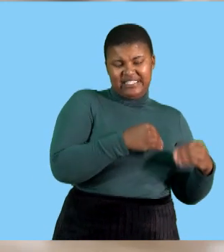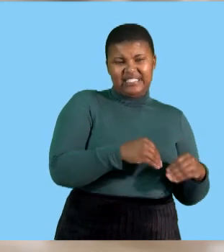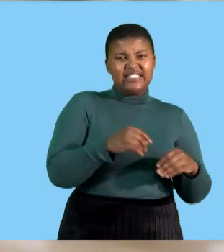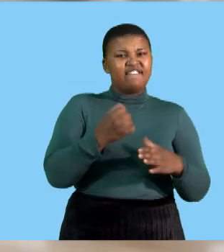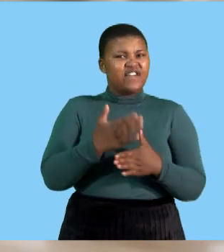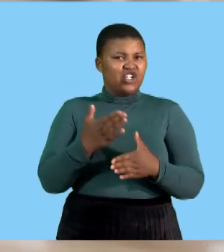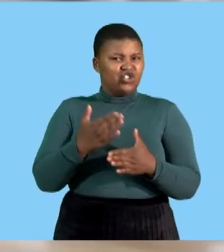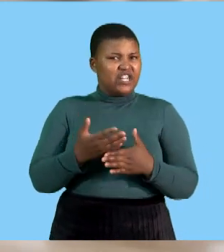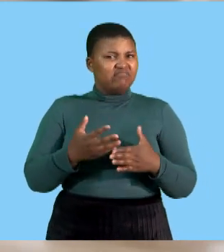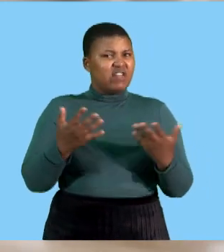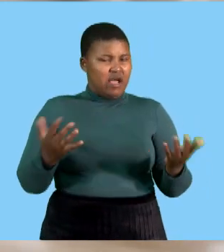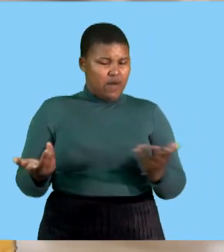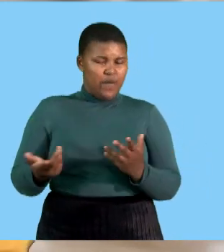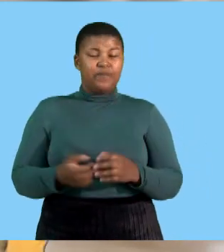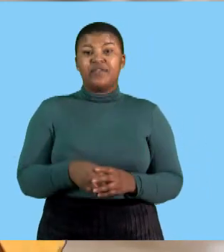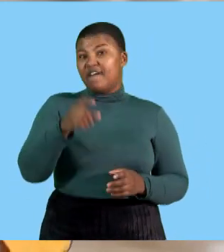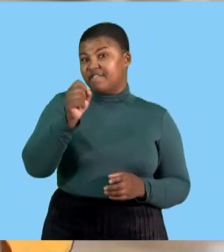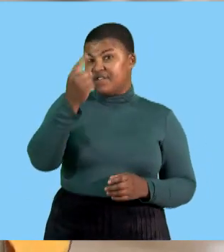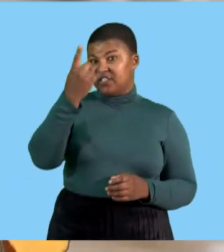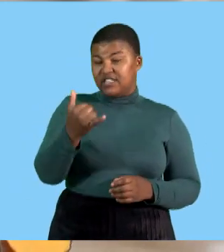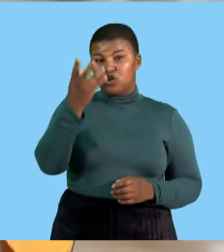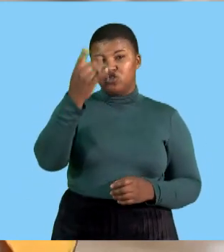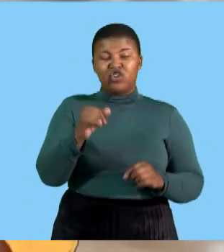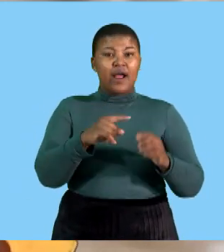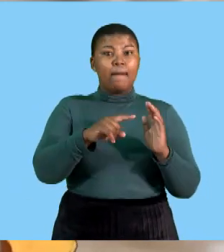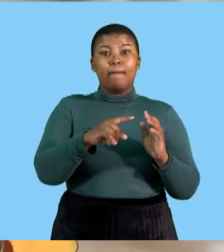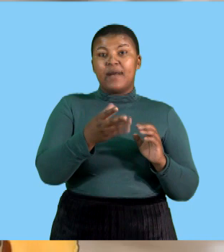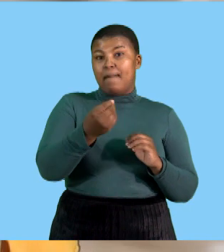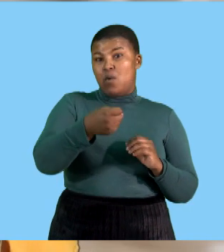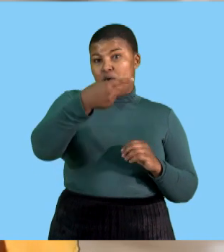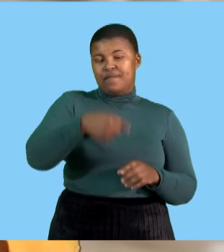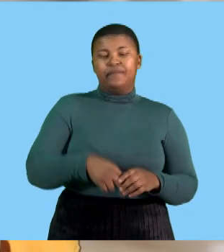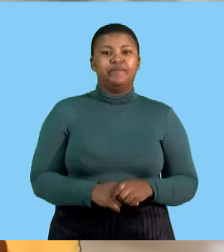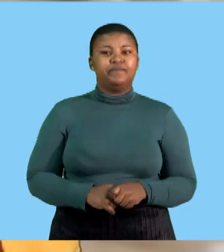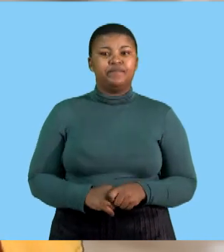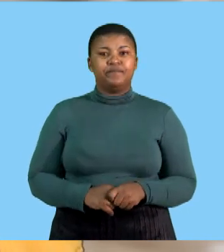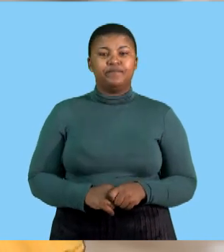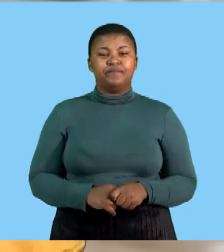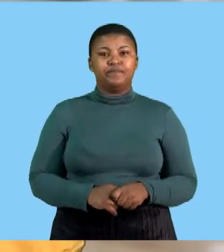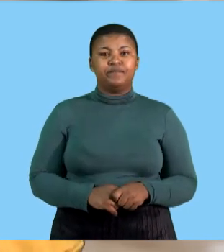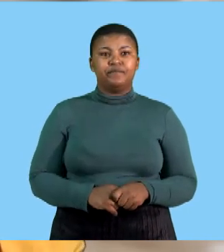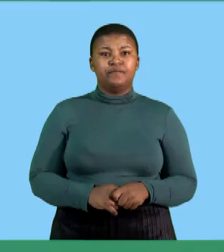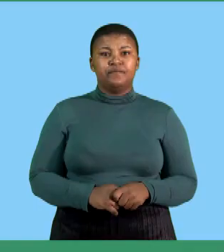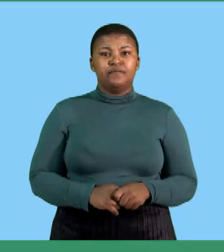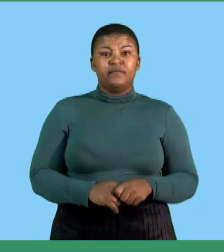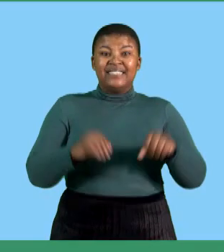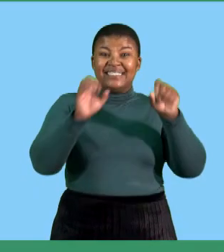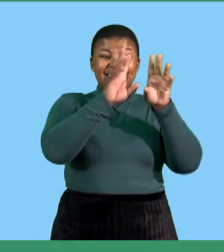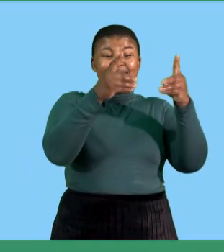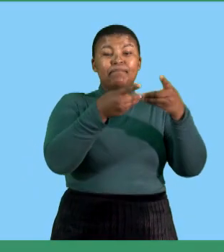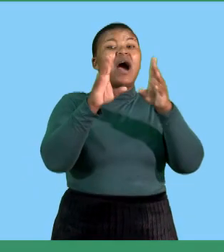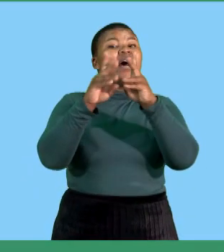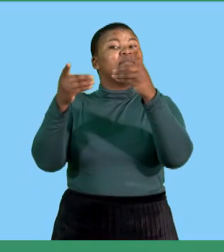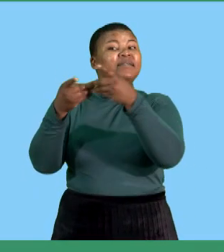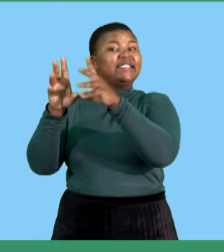business functions. So let's firstly take a look at the bullet. The bullet says that the departments within the